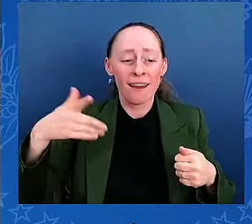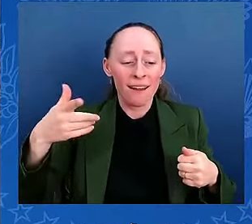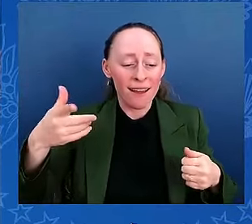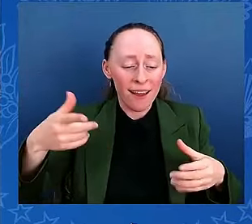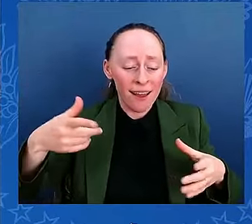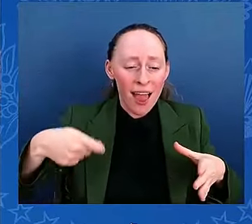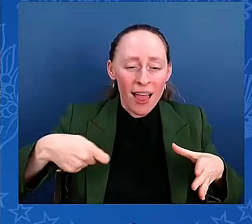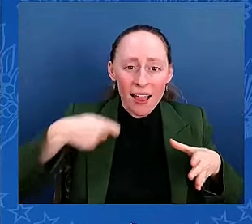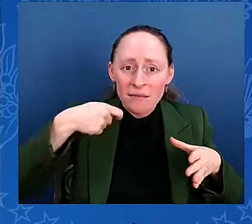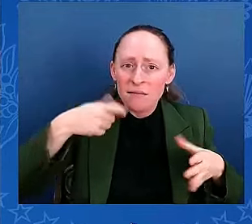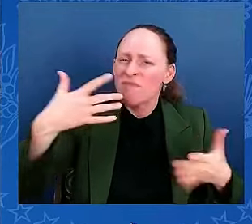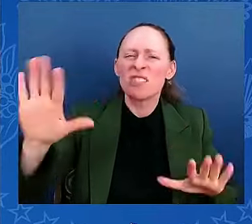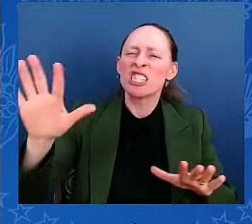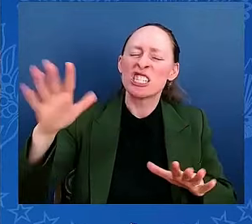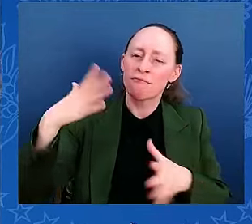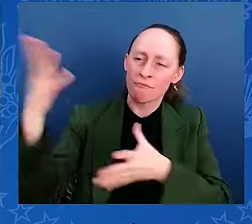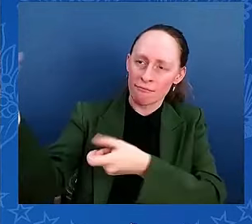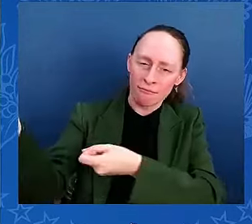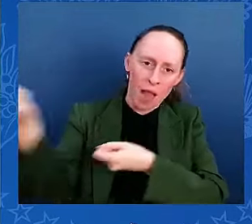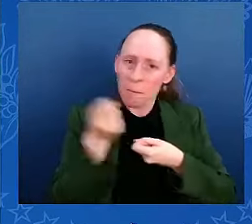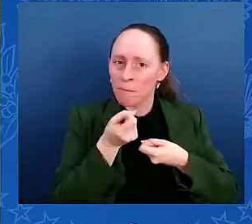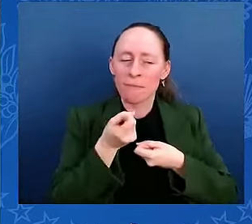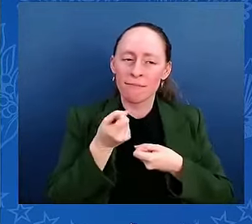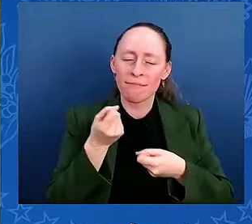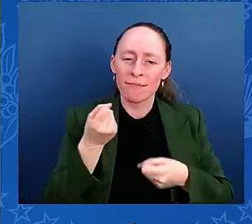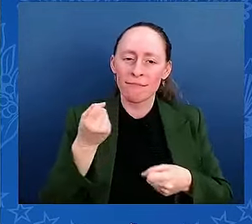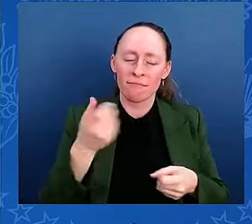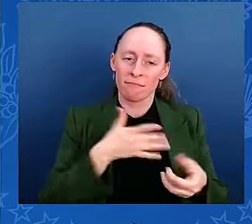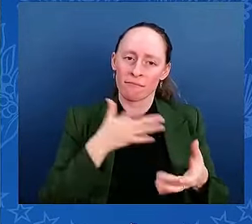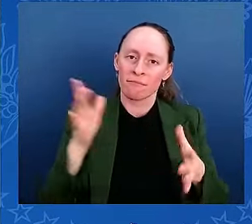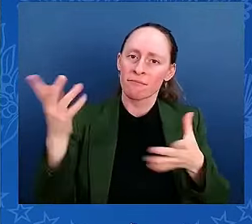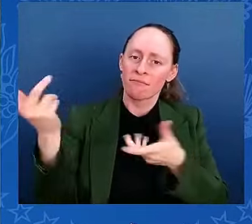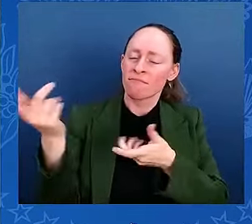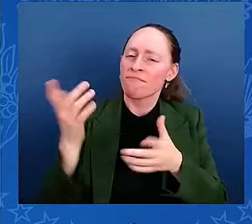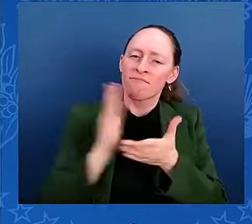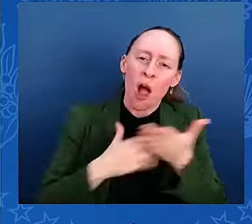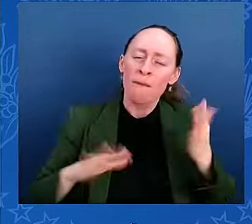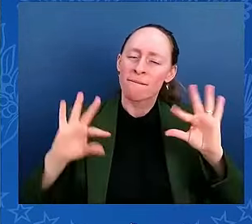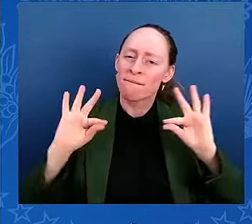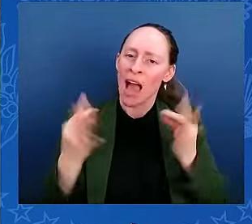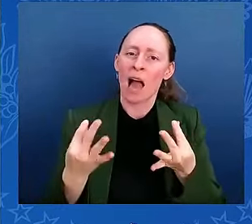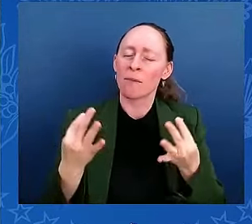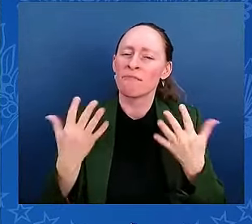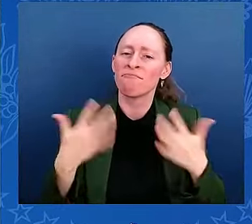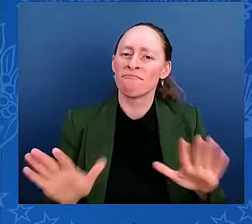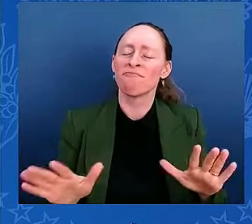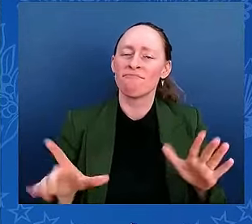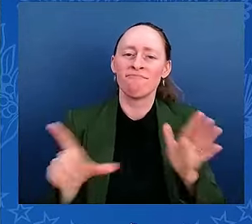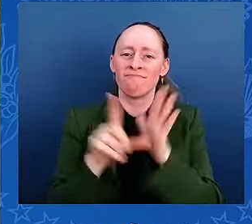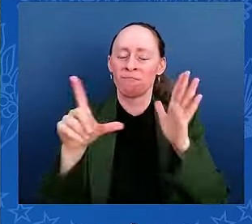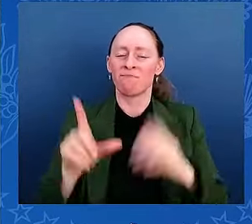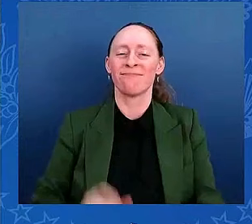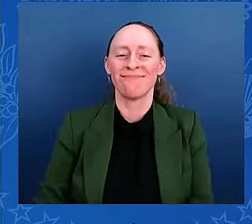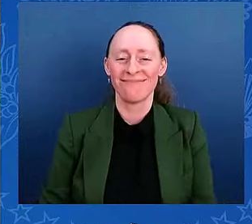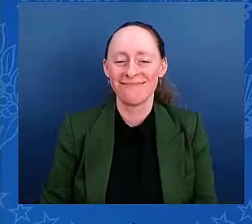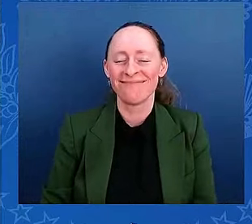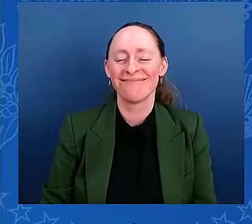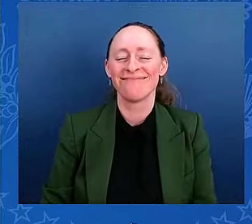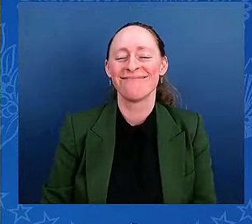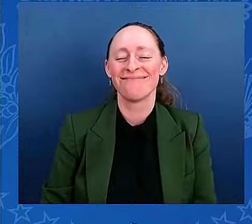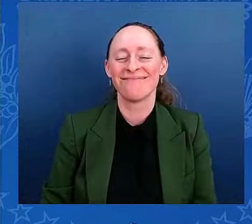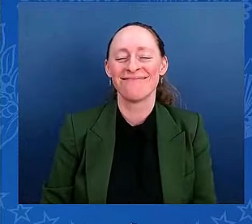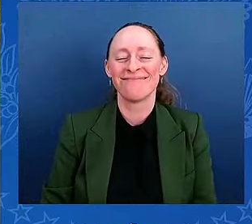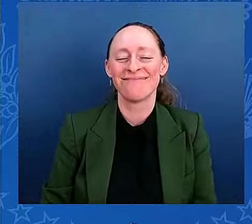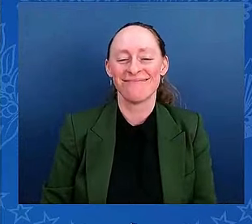stranger, but as family. Over the years, I've seen the Italian-American community extend the